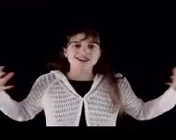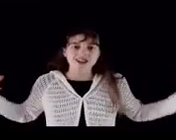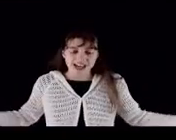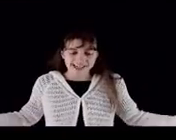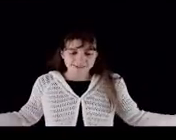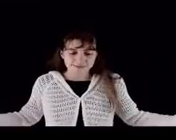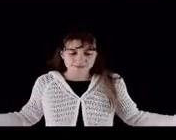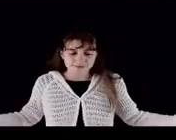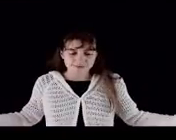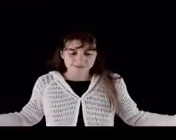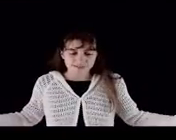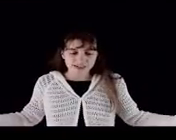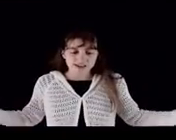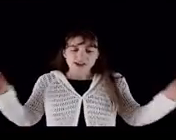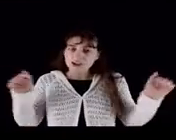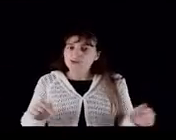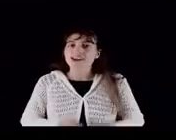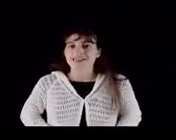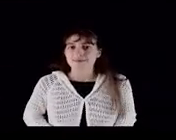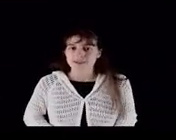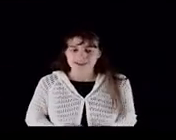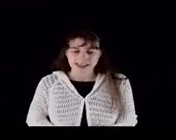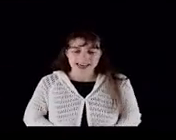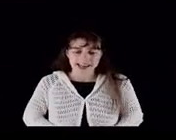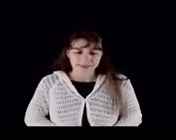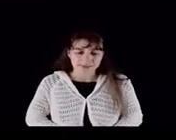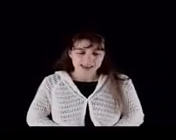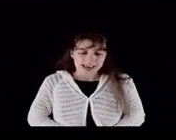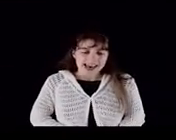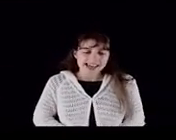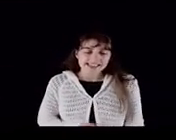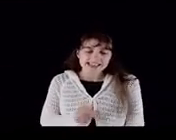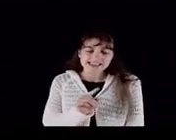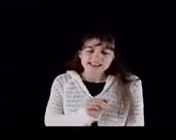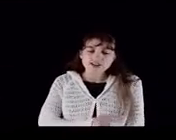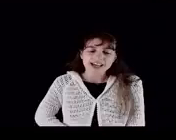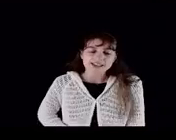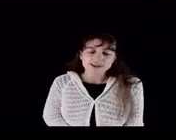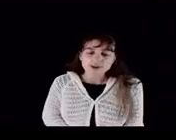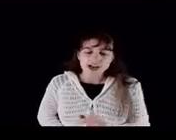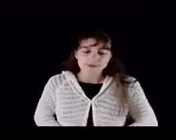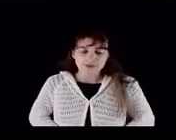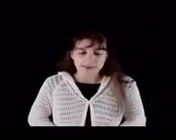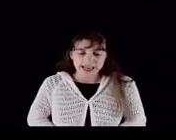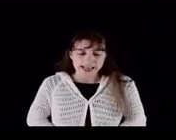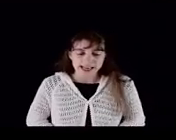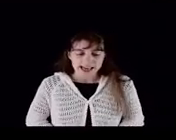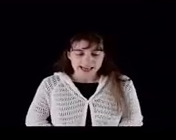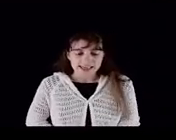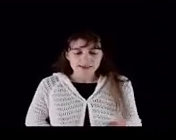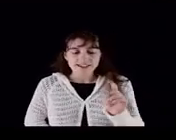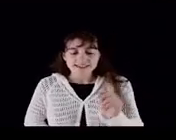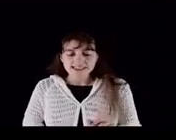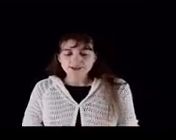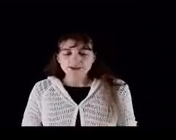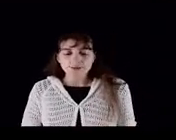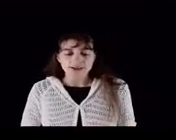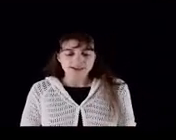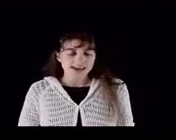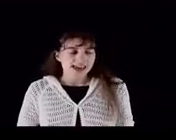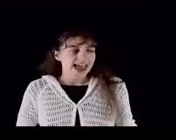light shine, you will not be able to be hid. And it says, let your light so shine before men that they may see your